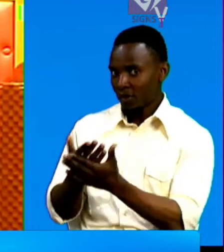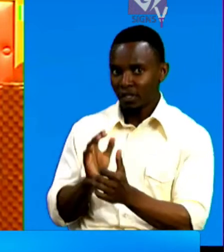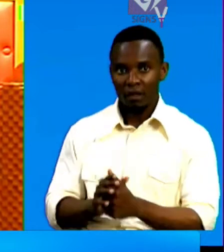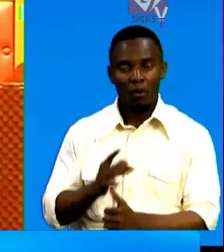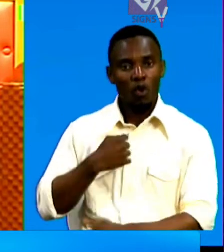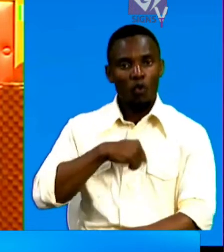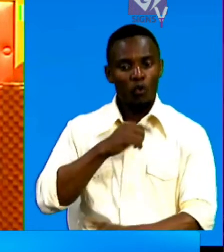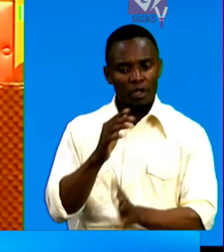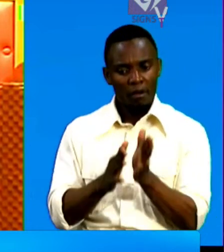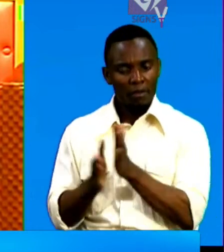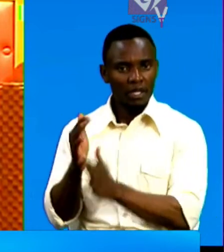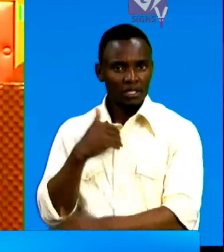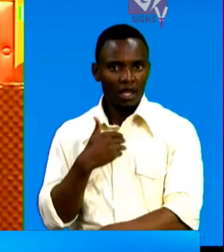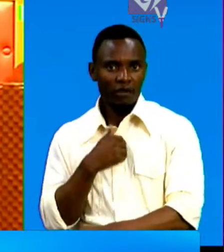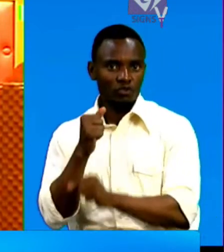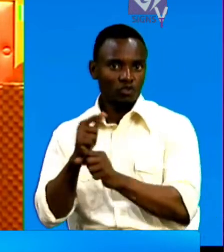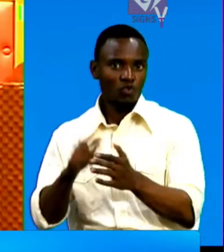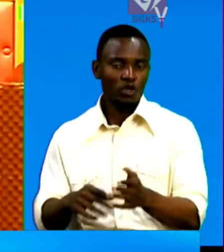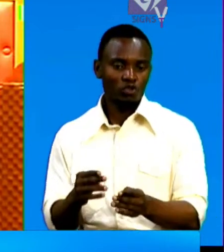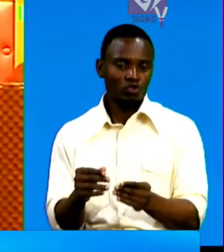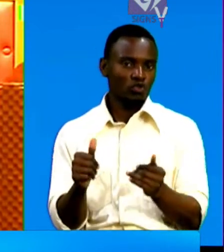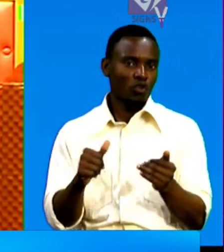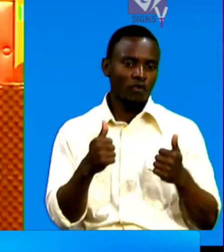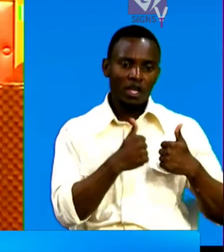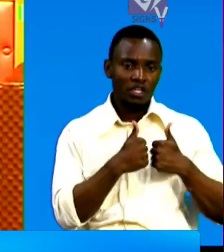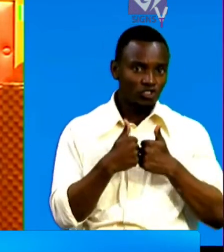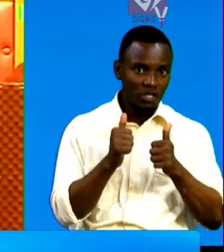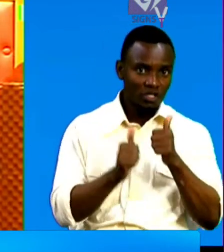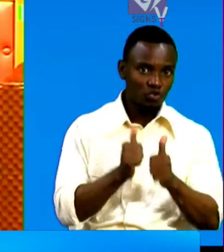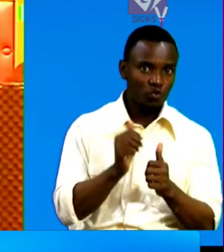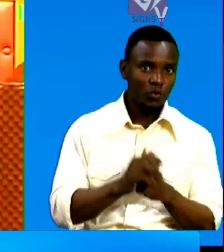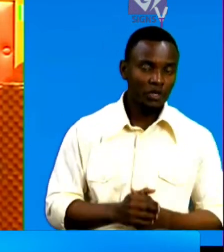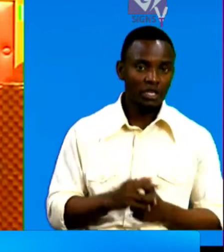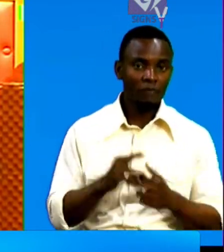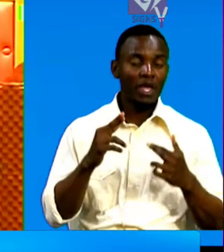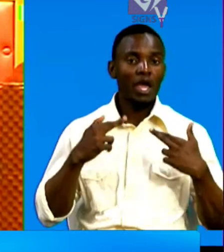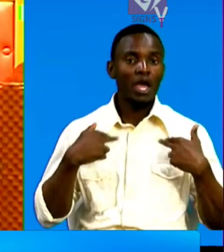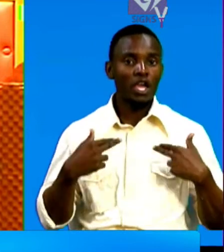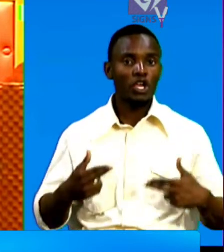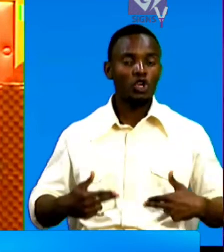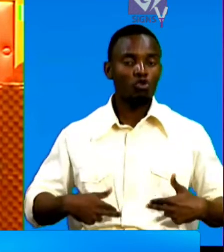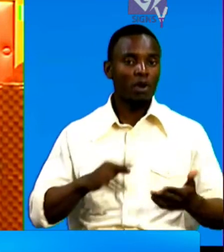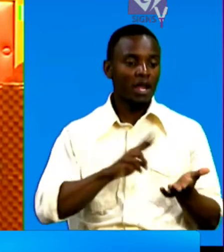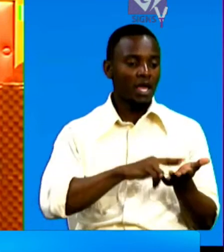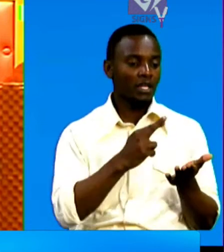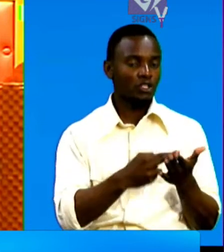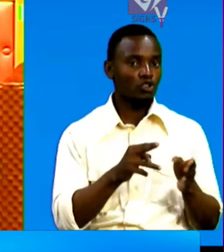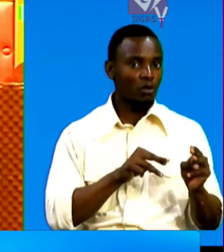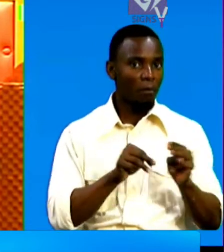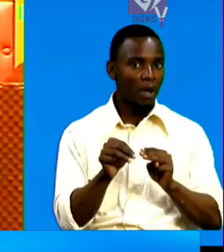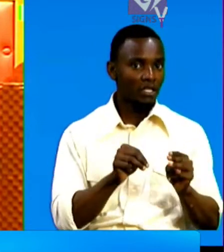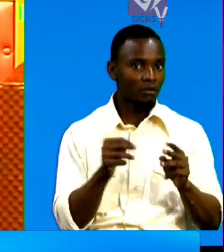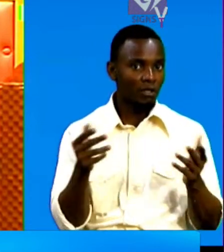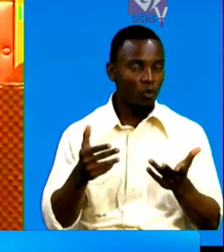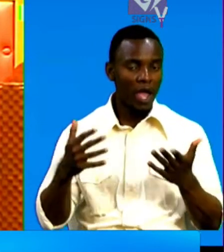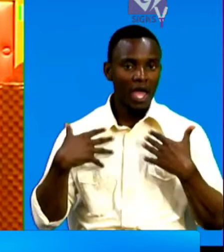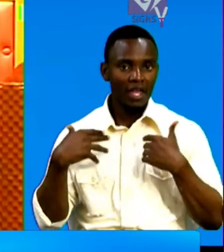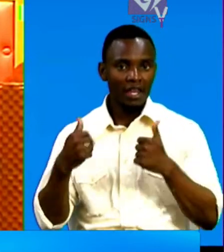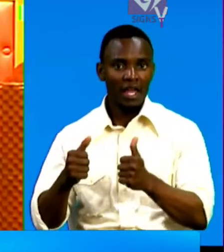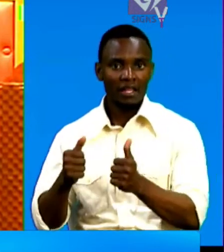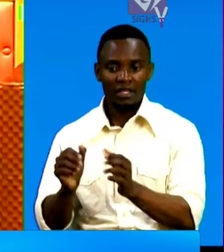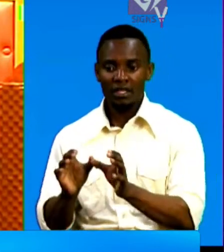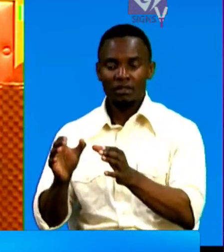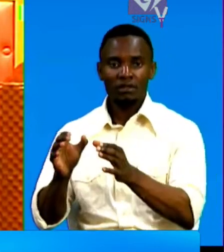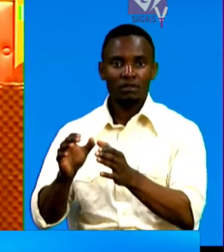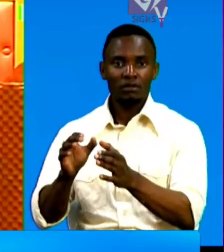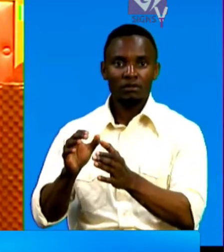resolve the perennial challenge of human resource management in the health sector, occasioning